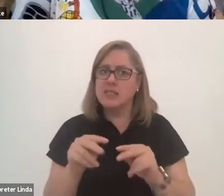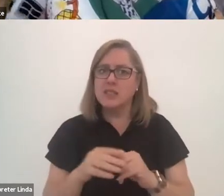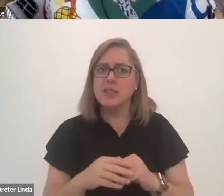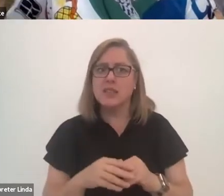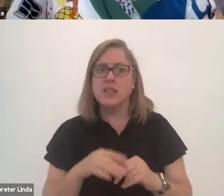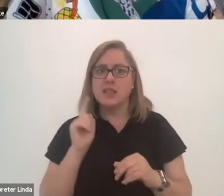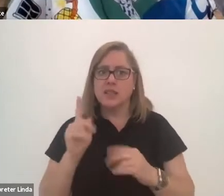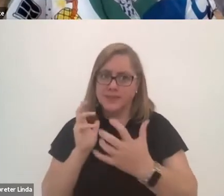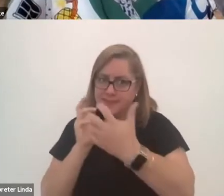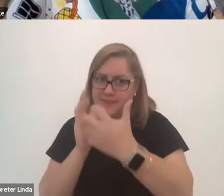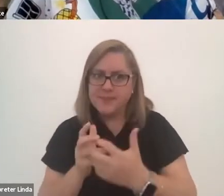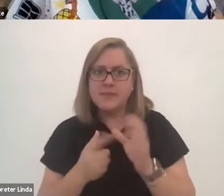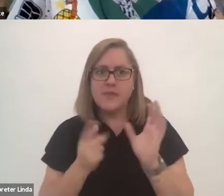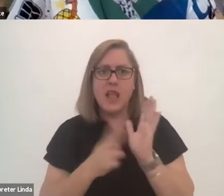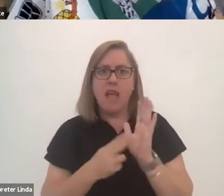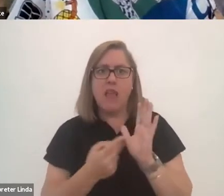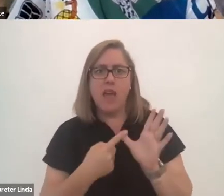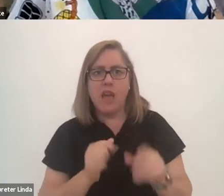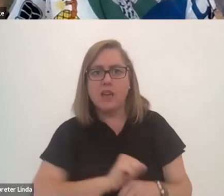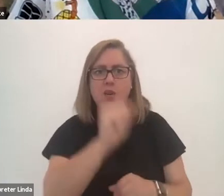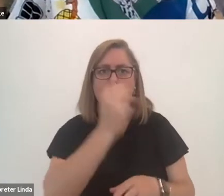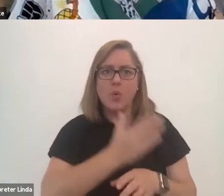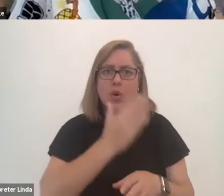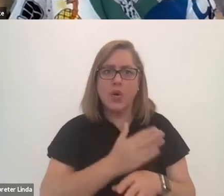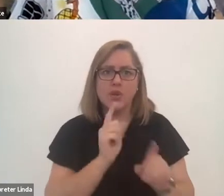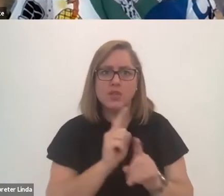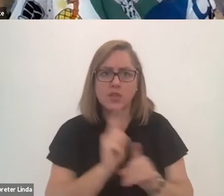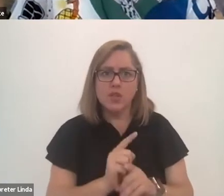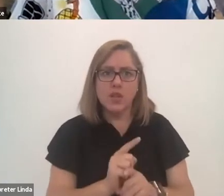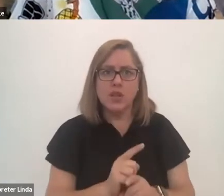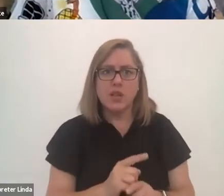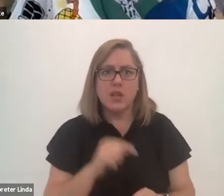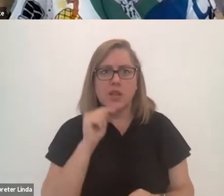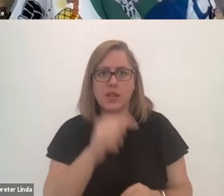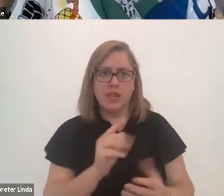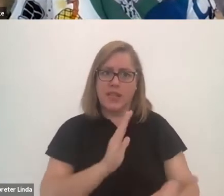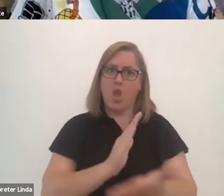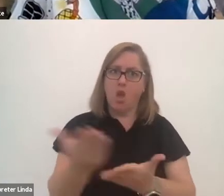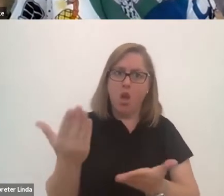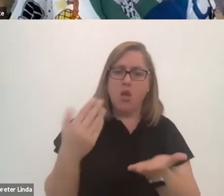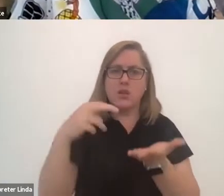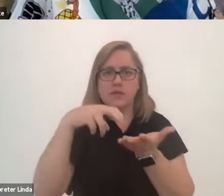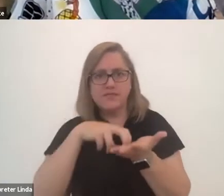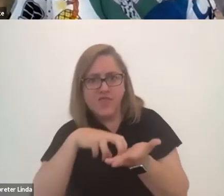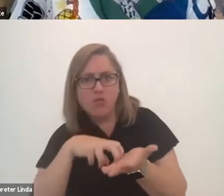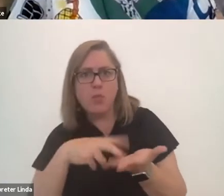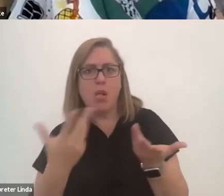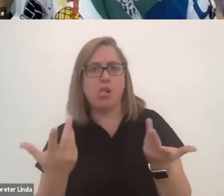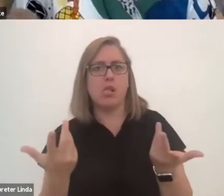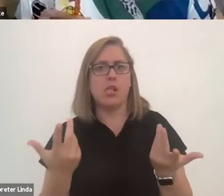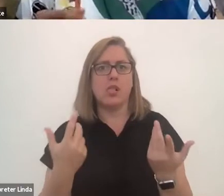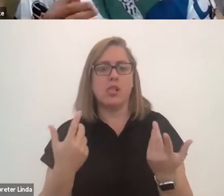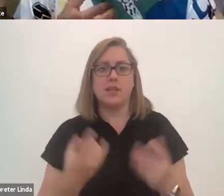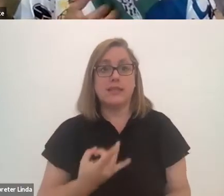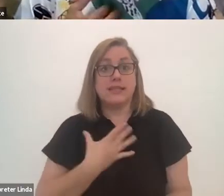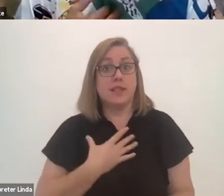of Anna's work as well, which is, you know, often quite honest and vulnerable. And, you know, even for